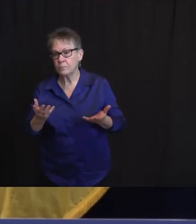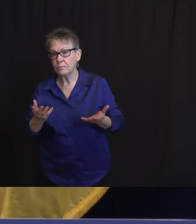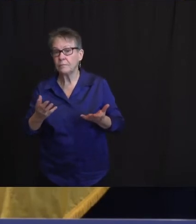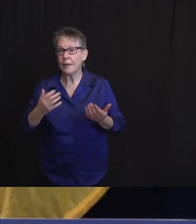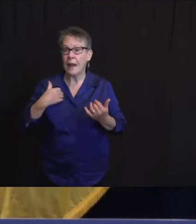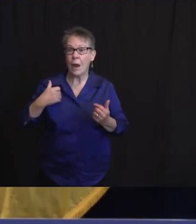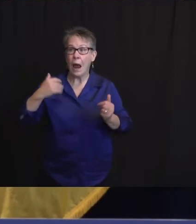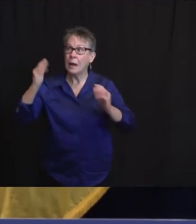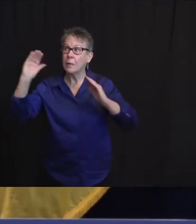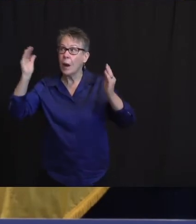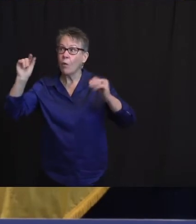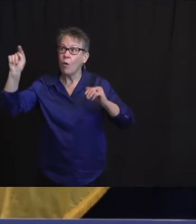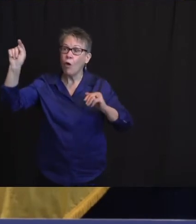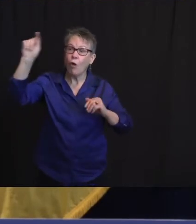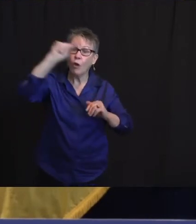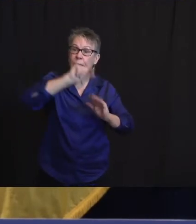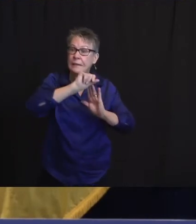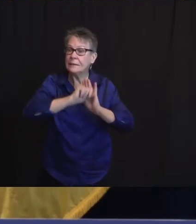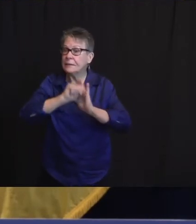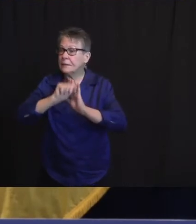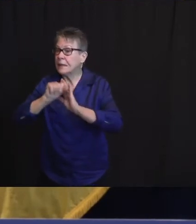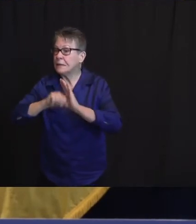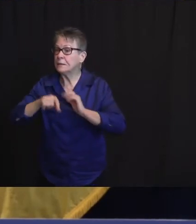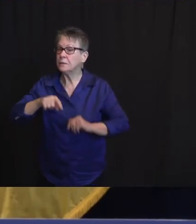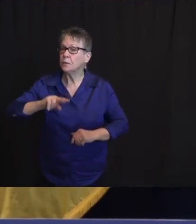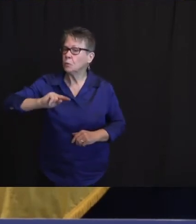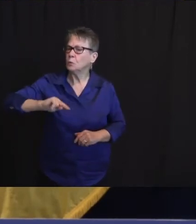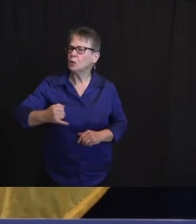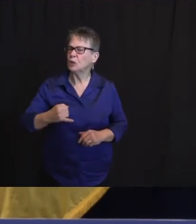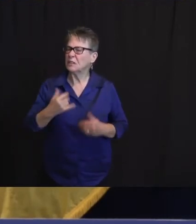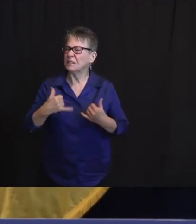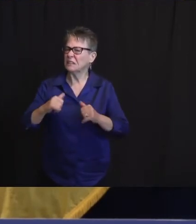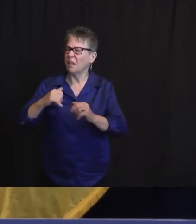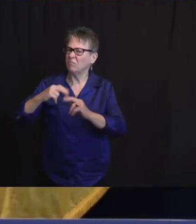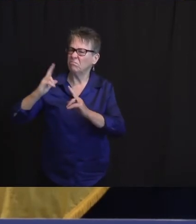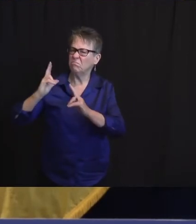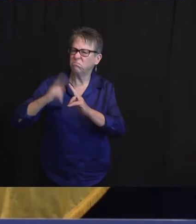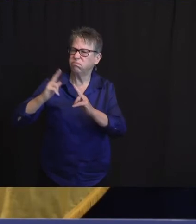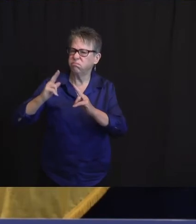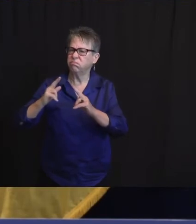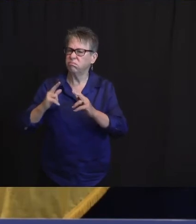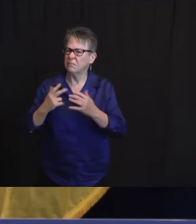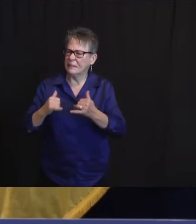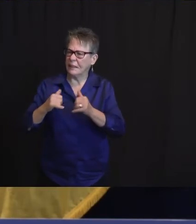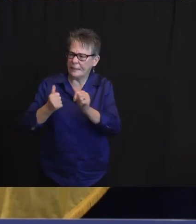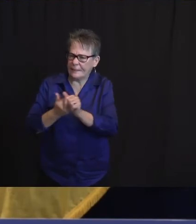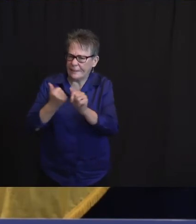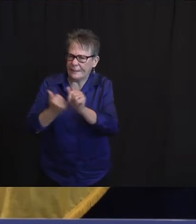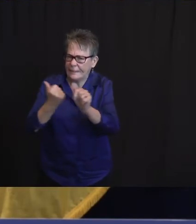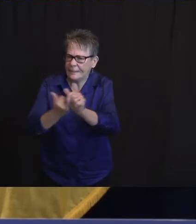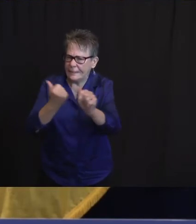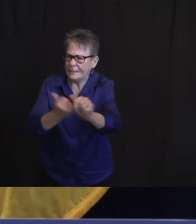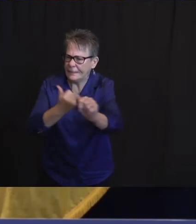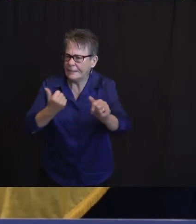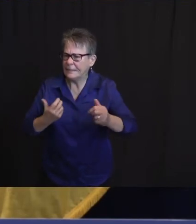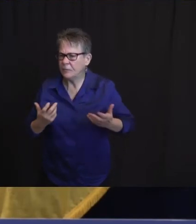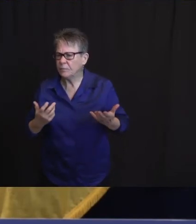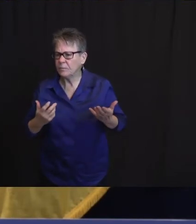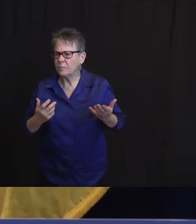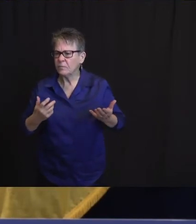state in terms of plowing through a tsunami of a backlog. But in terms of, Dan, will you follow up if there's a specific reason on